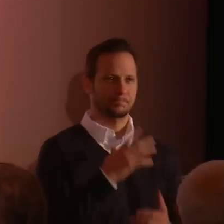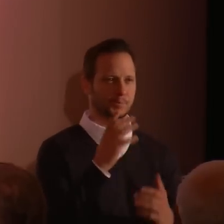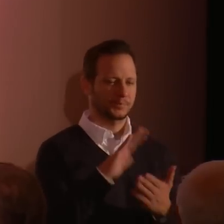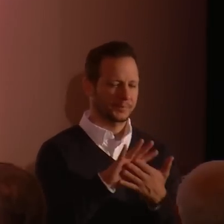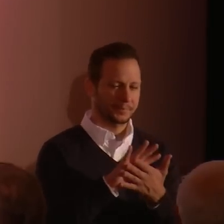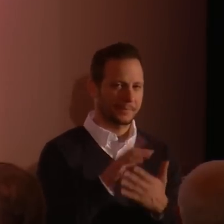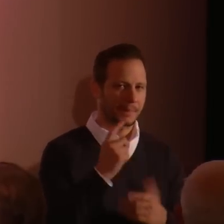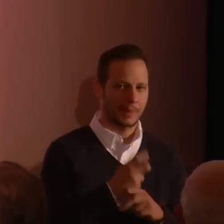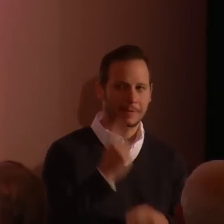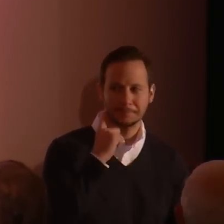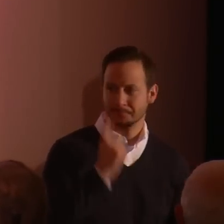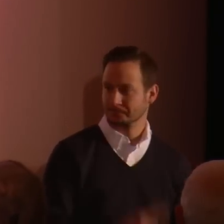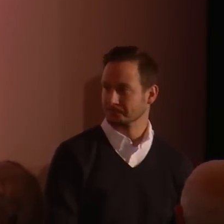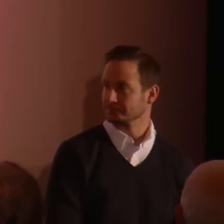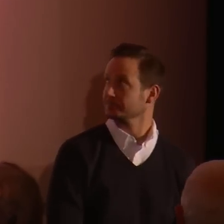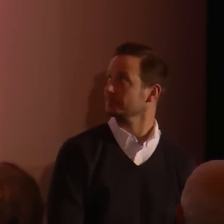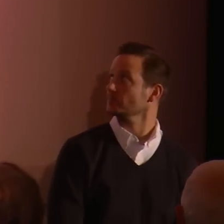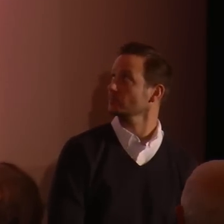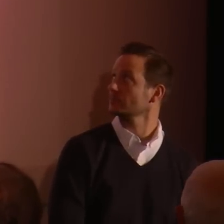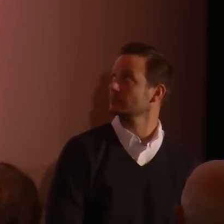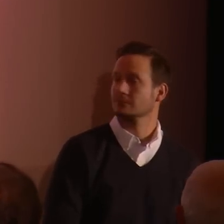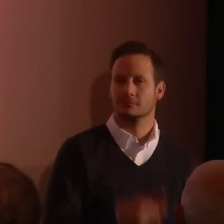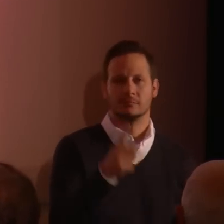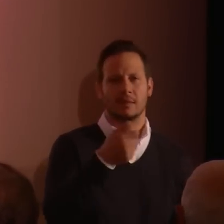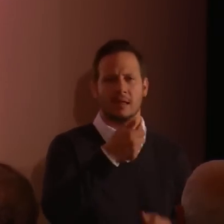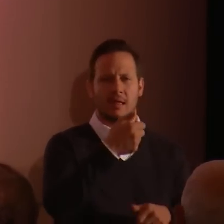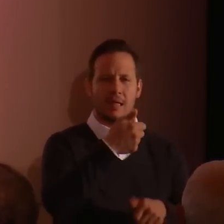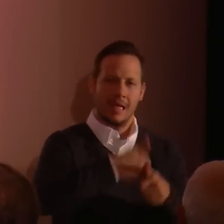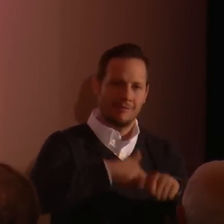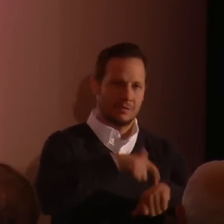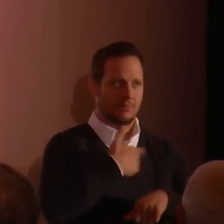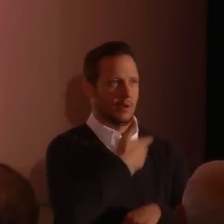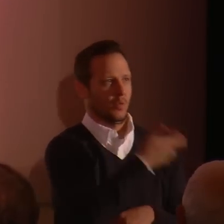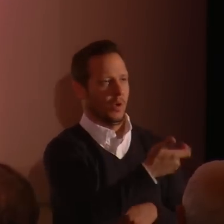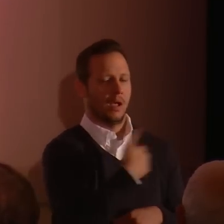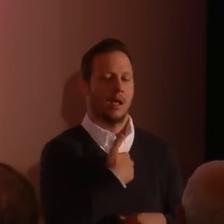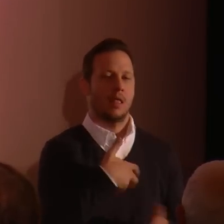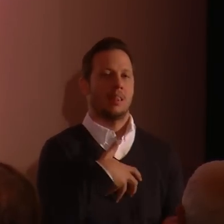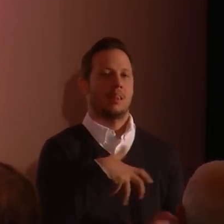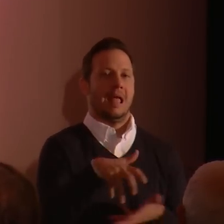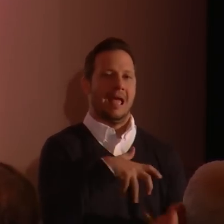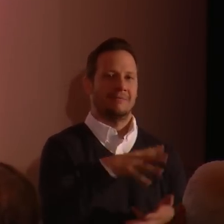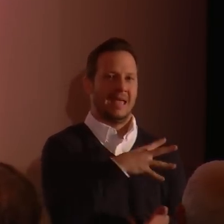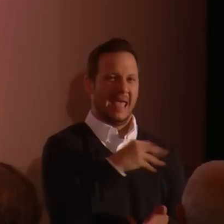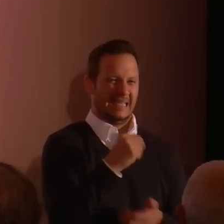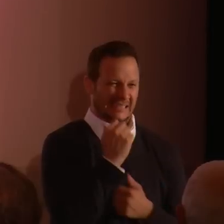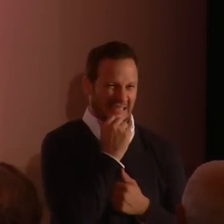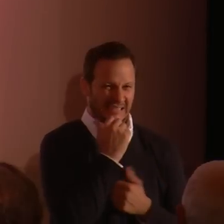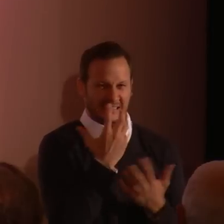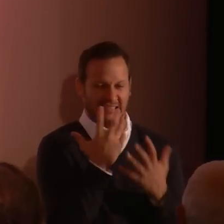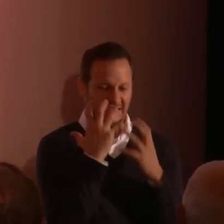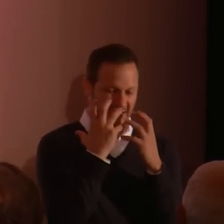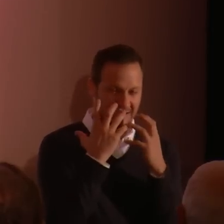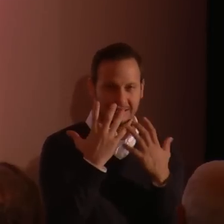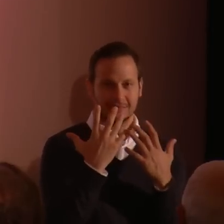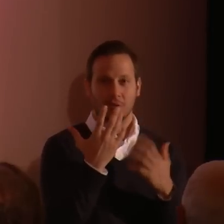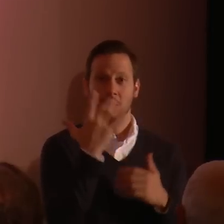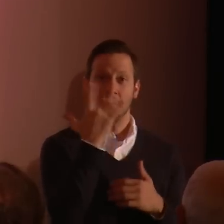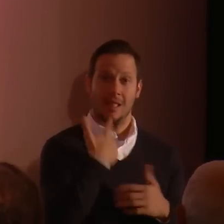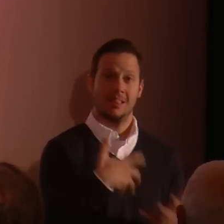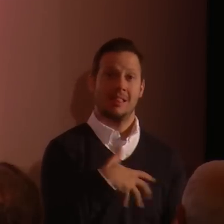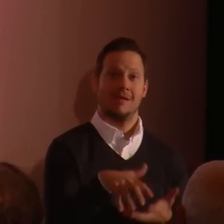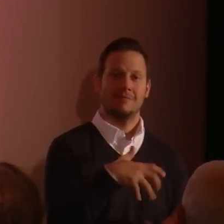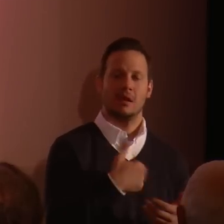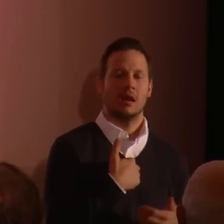Ugh. Every time I see this clip, I both laugh and I cringe at the same time. I laugh, first of all, because apparently